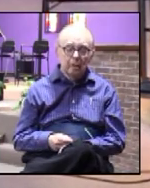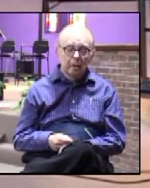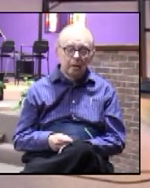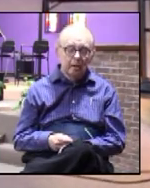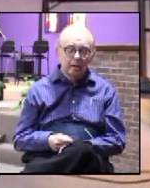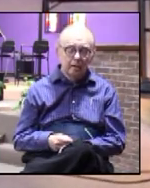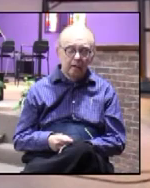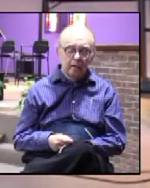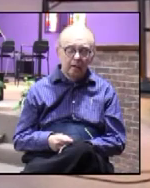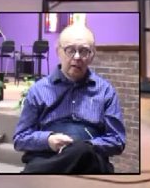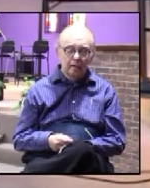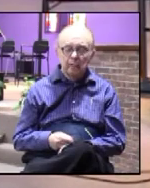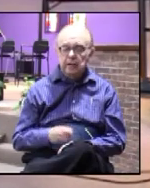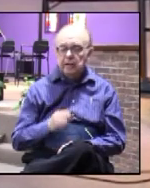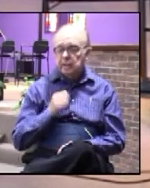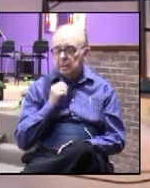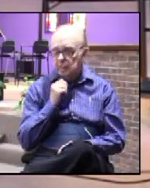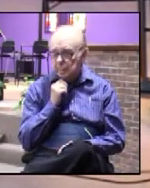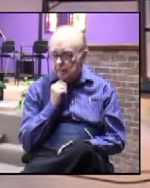not